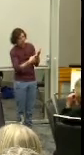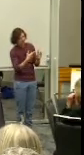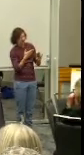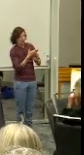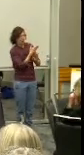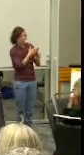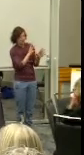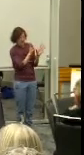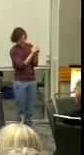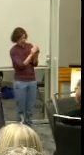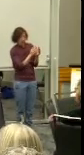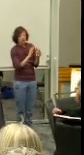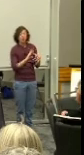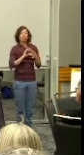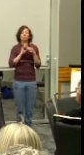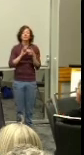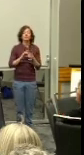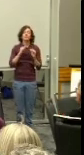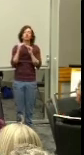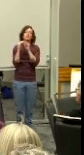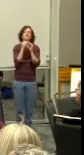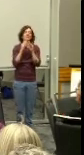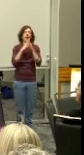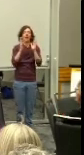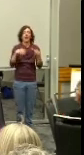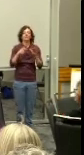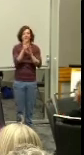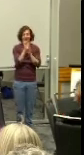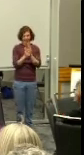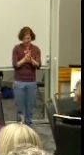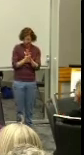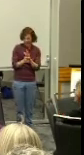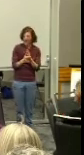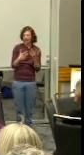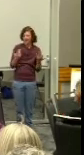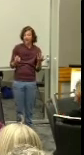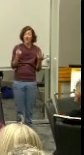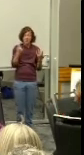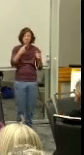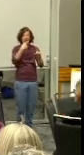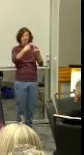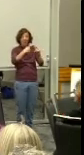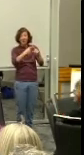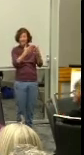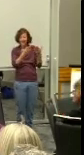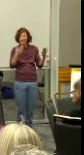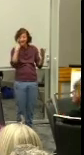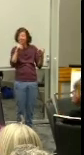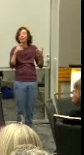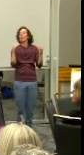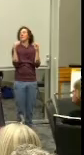based on fair housing law, right? There's a good thing in fair housing that